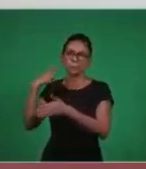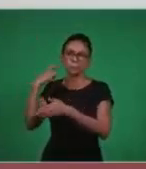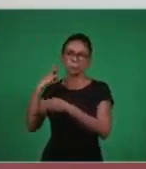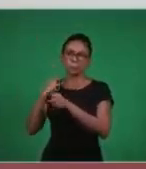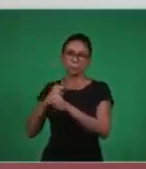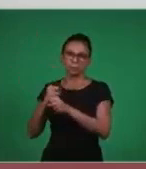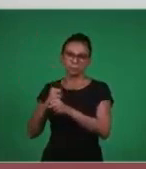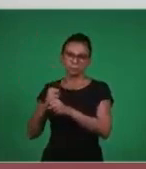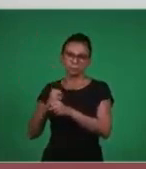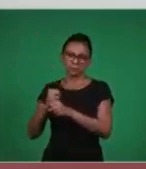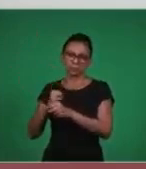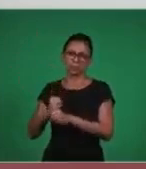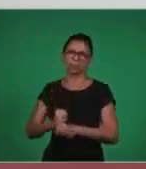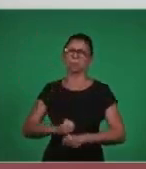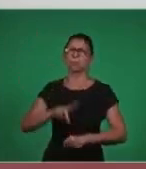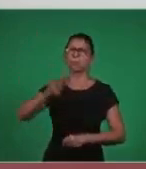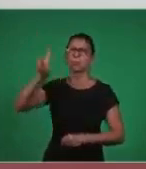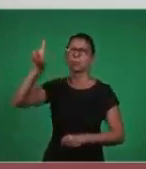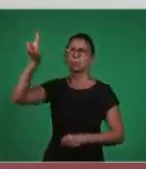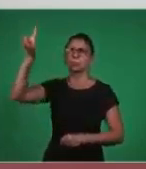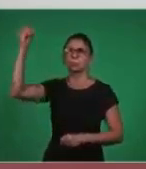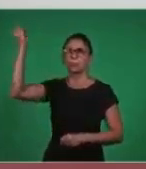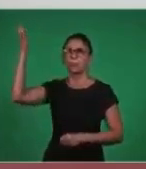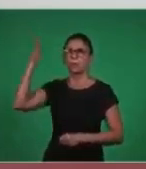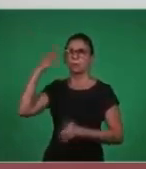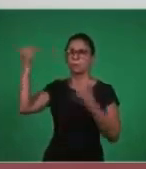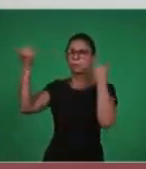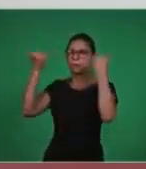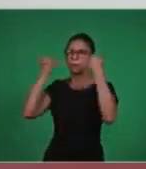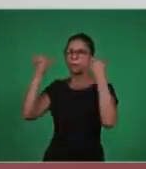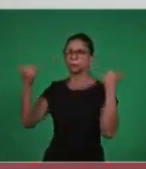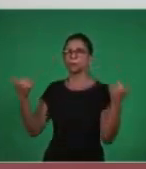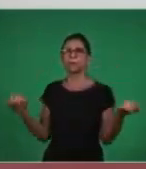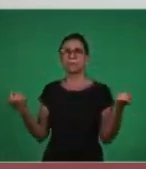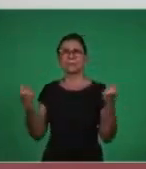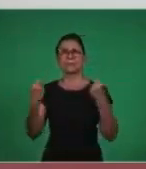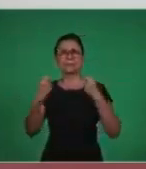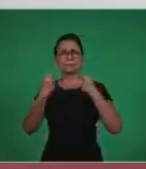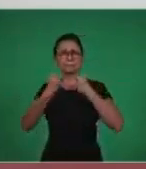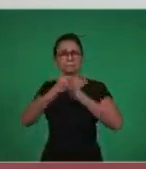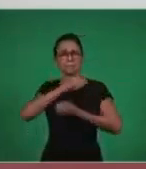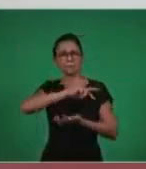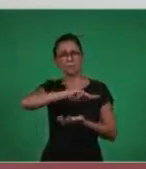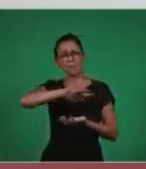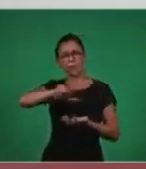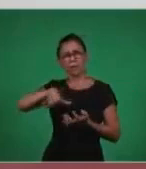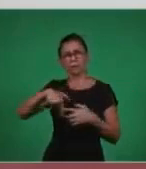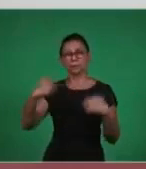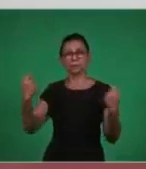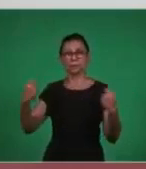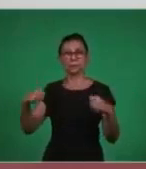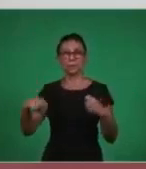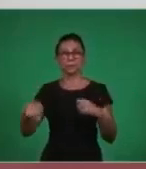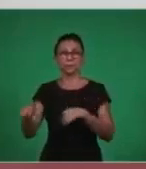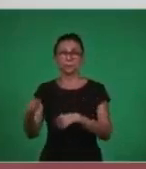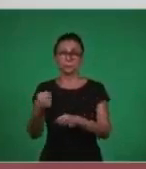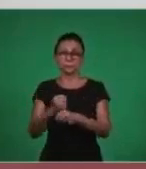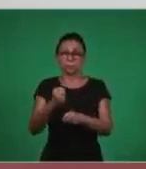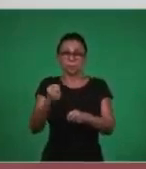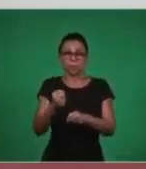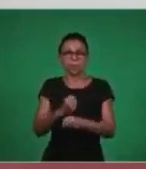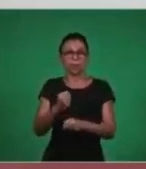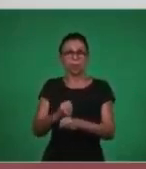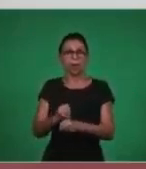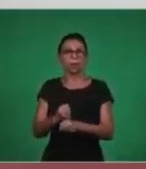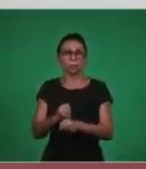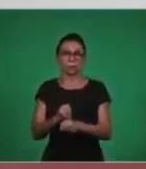us the information that were necessary so that this church, with their consistency